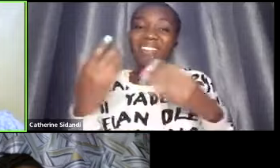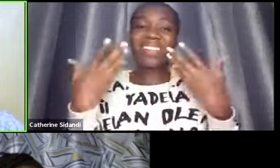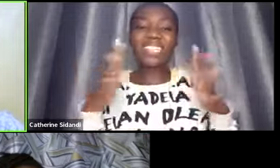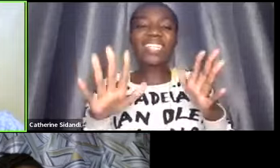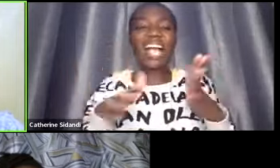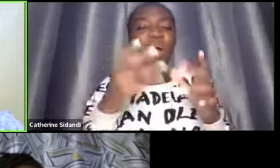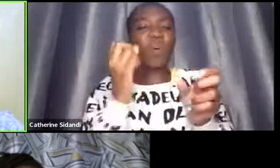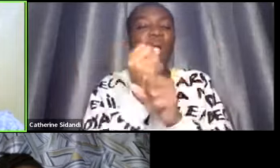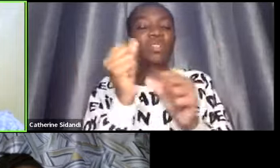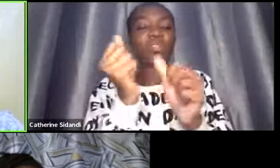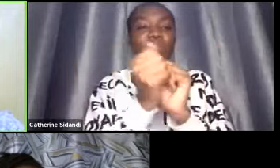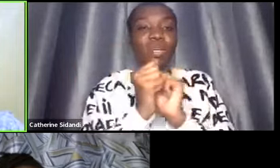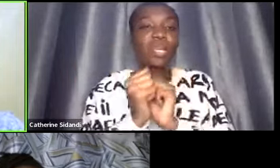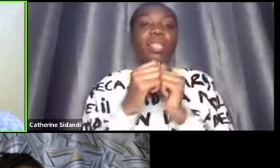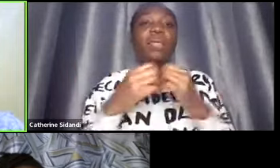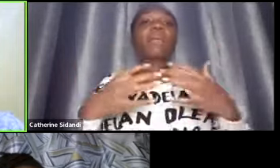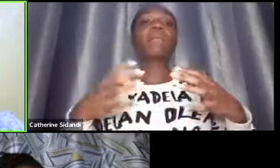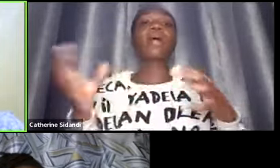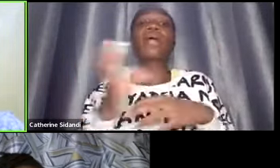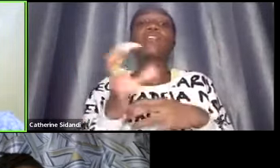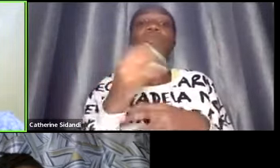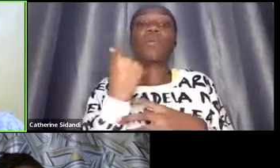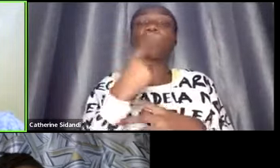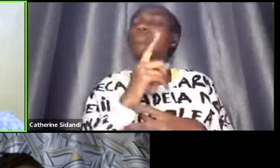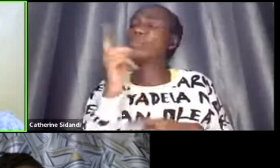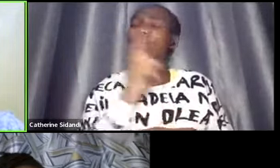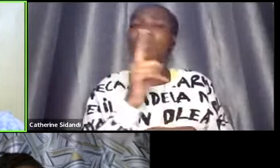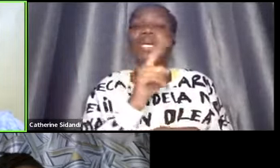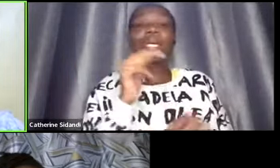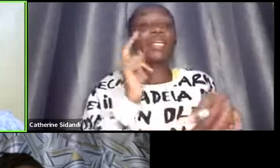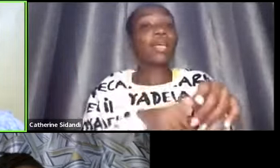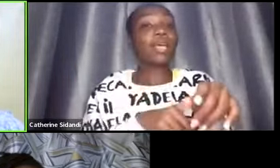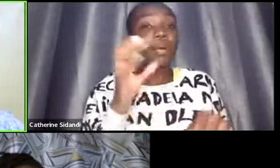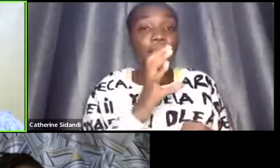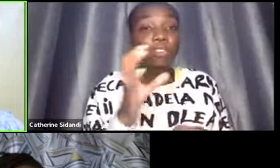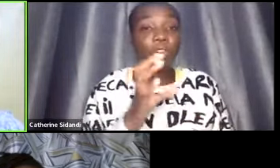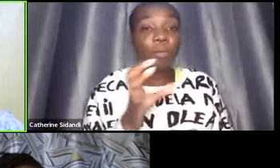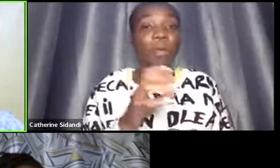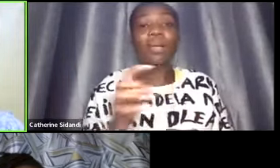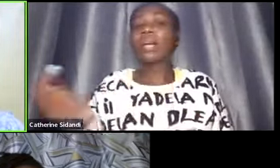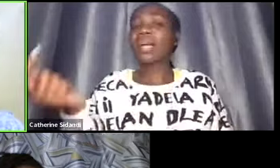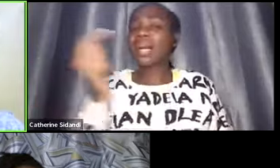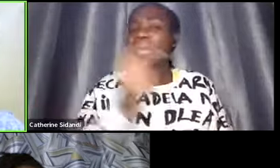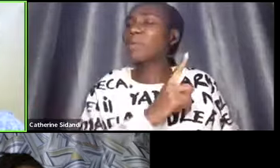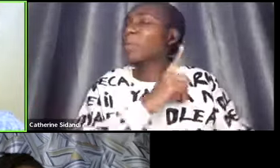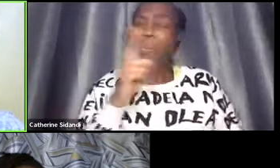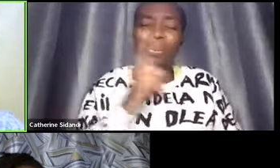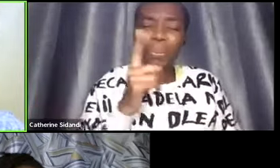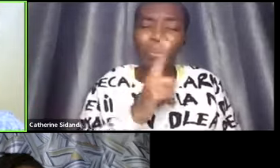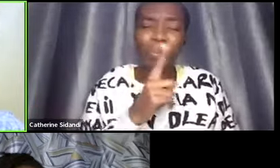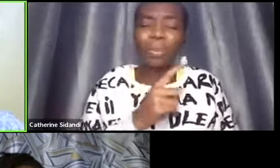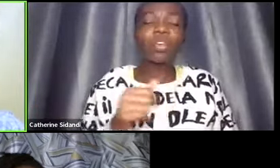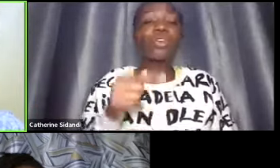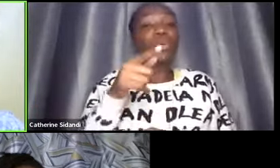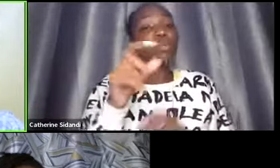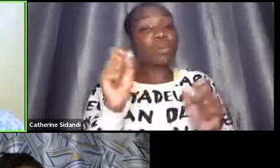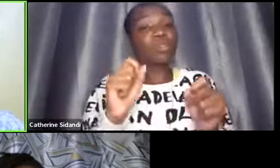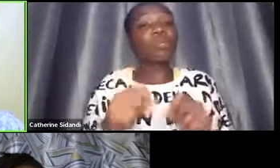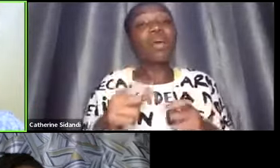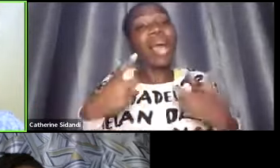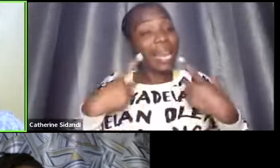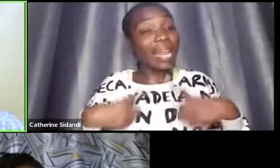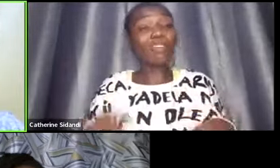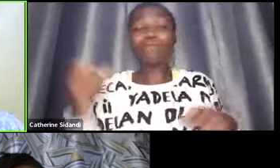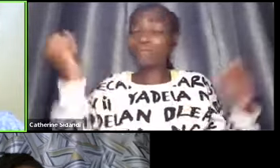customers. And when a customer comes breathing fire, you allow the customer to throw all their spears and you receive